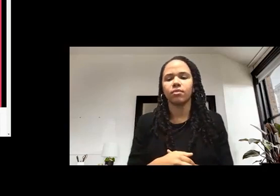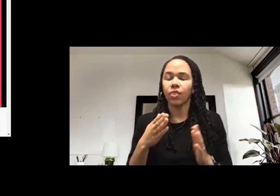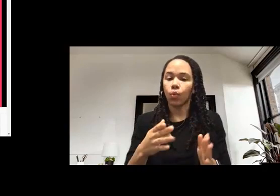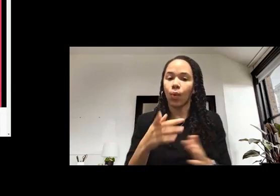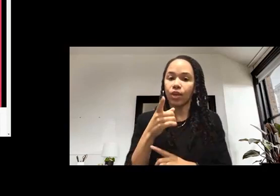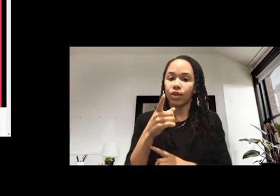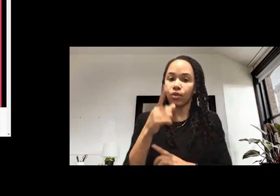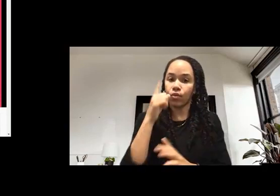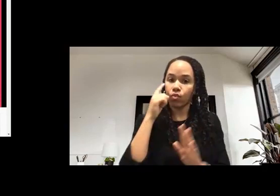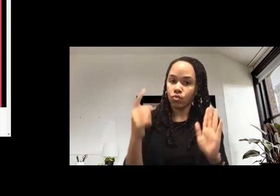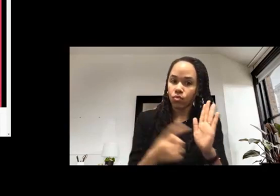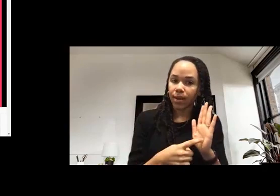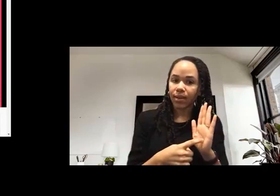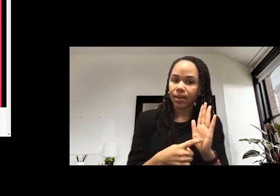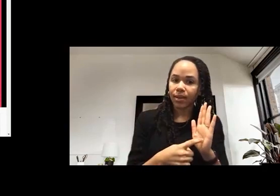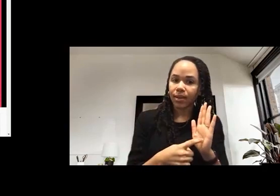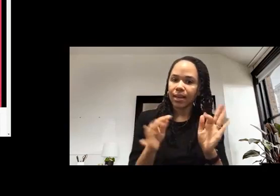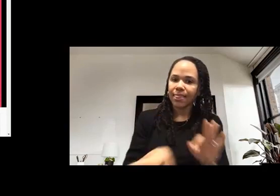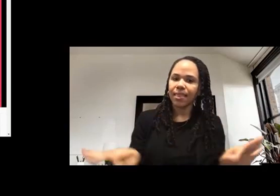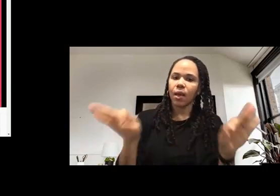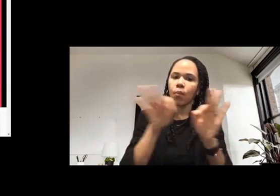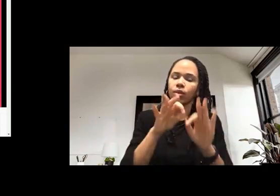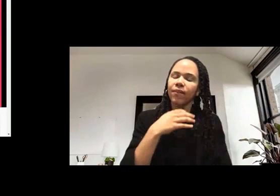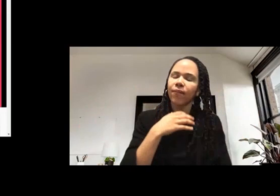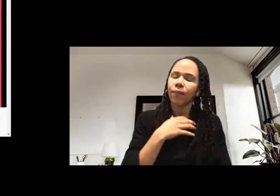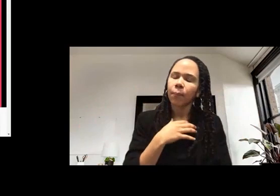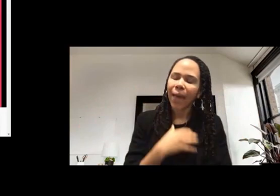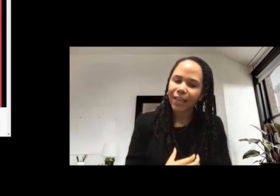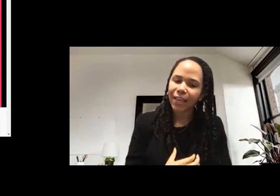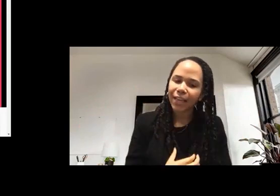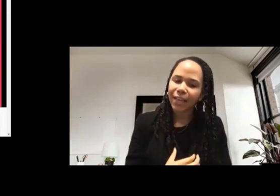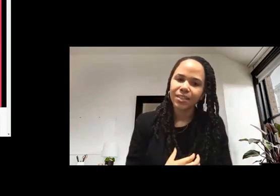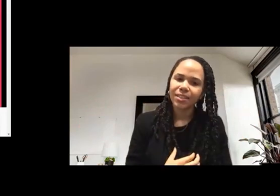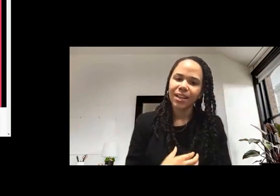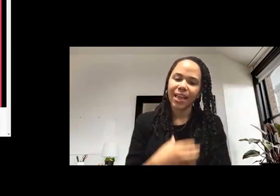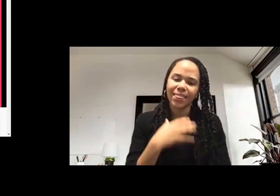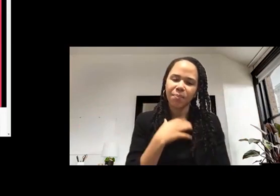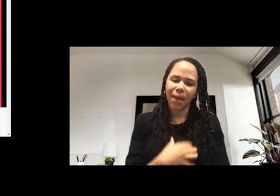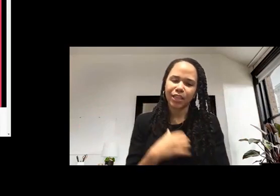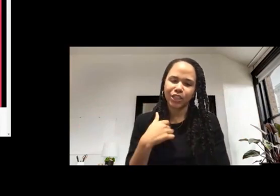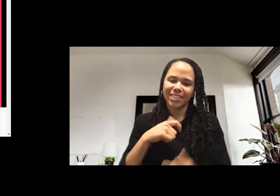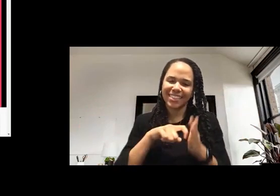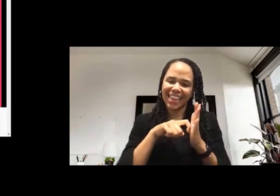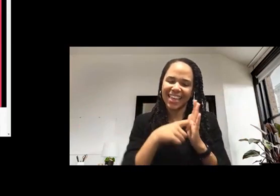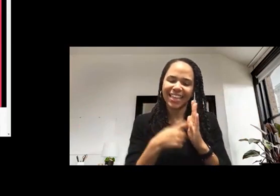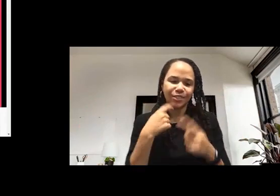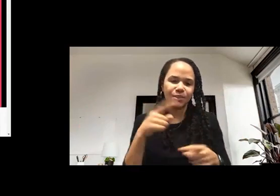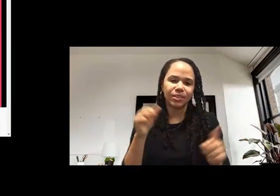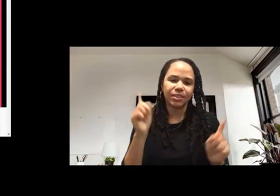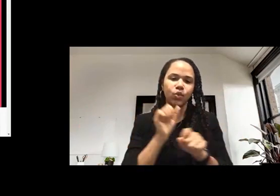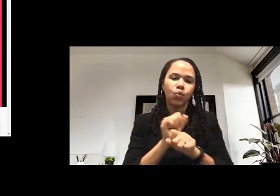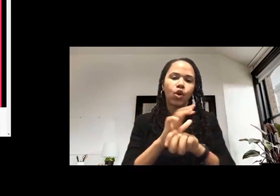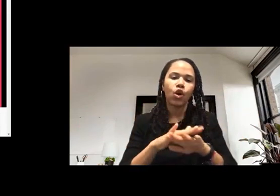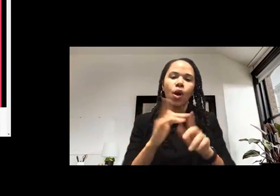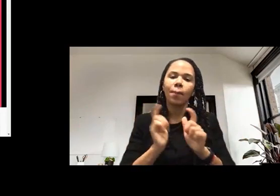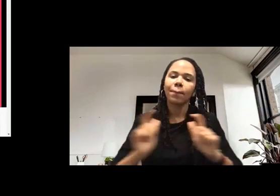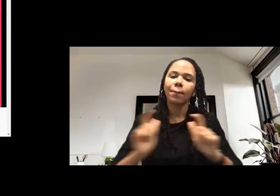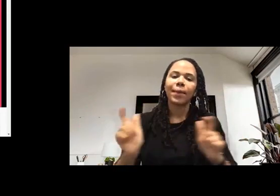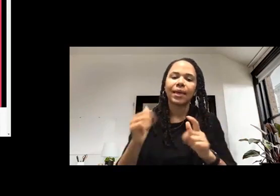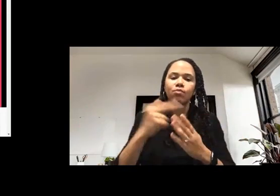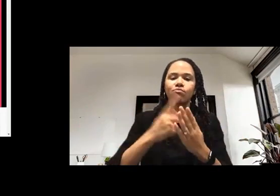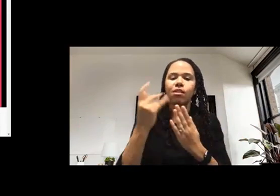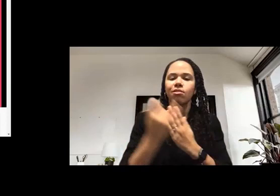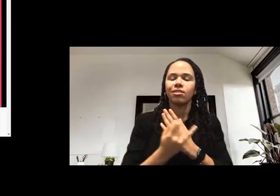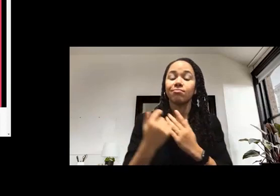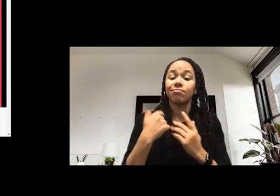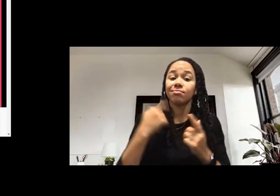recognize the importance of passion, that passion is a key to success and work on big projects. And I really agree with